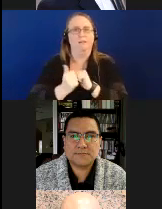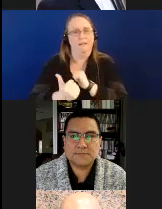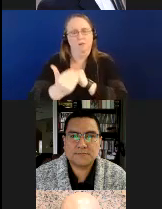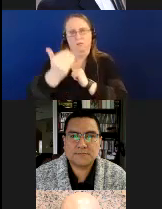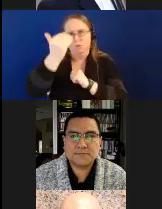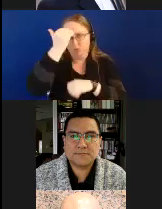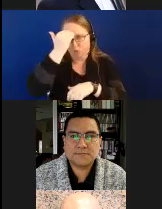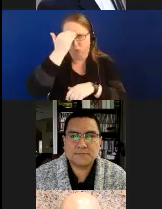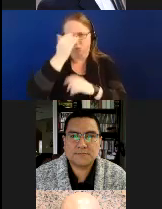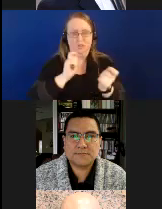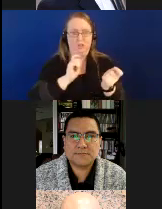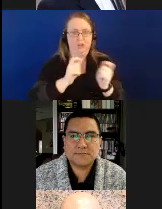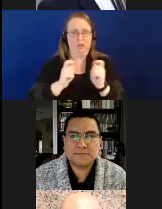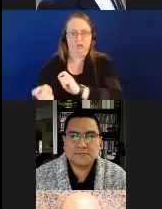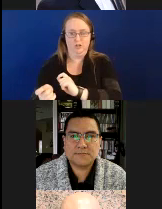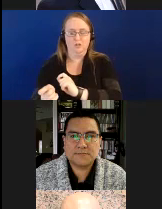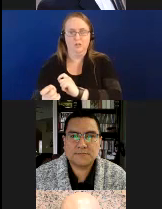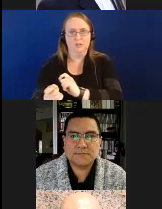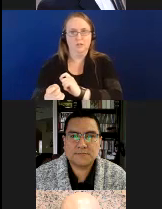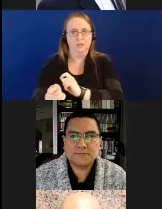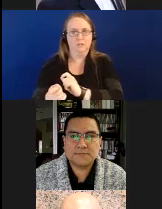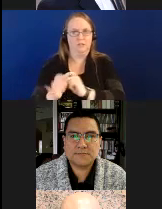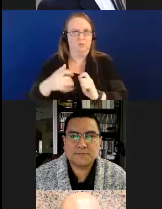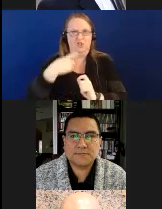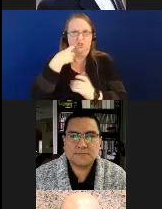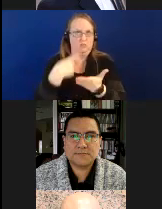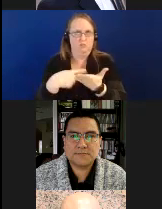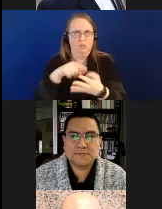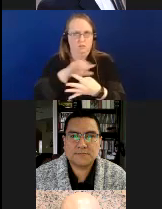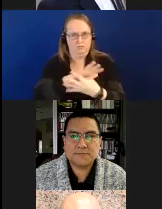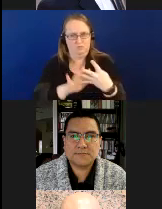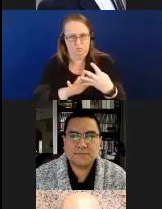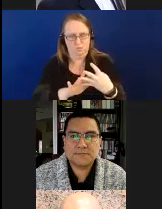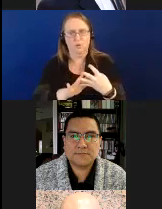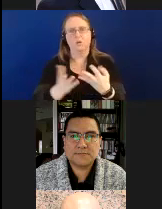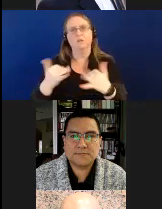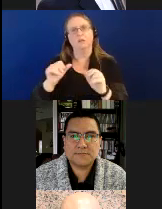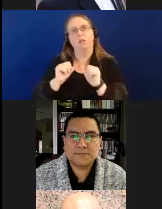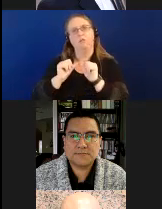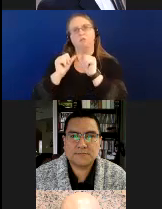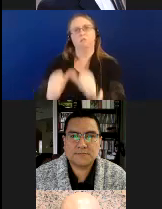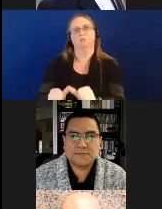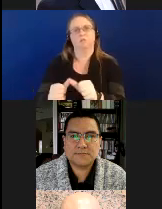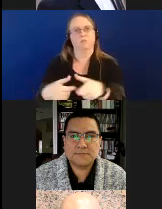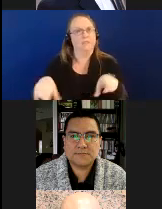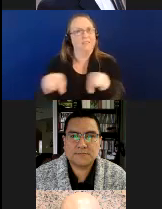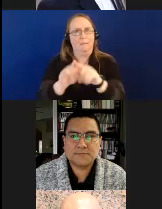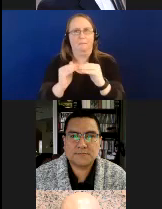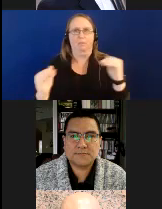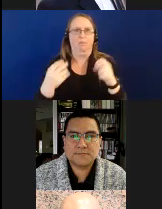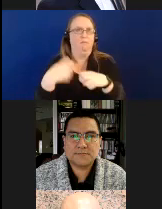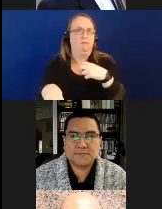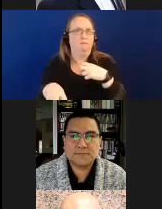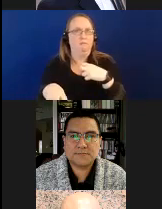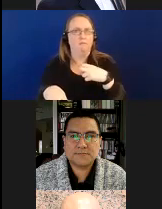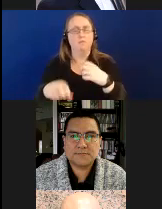that when we make changes, those changes that we just talked about, we can maintain the same level of difficulty so that